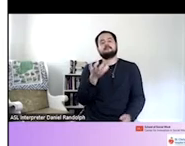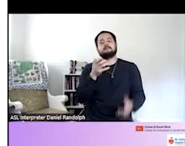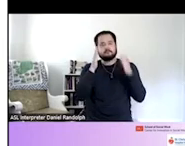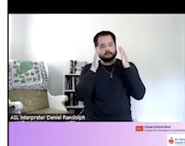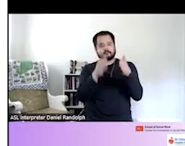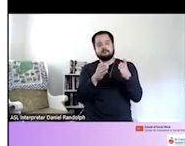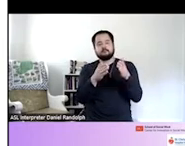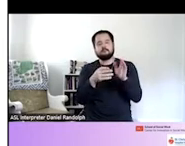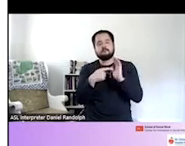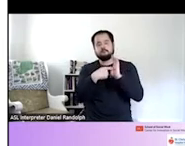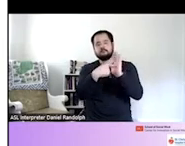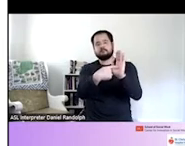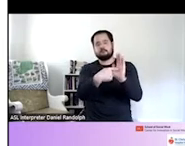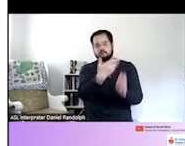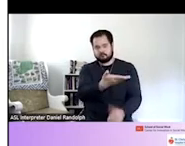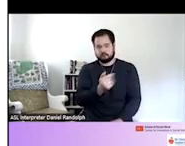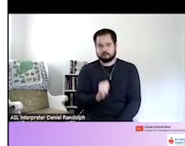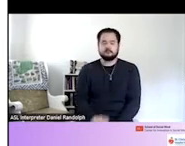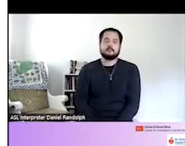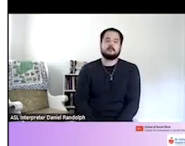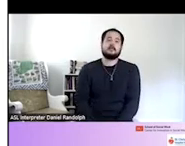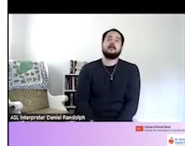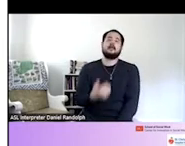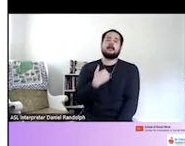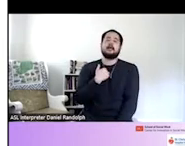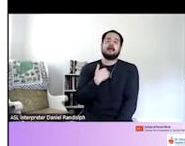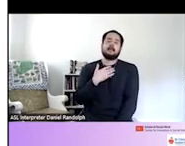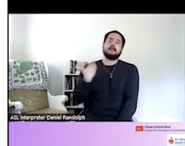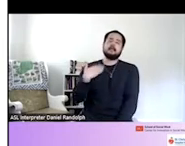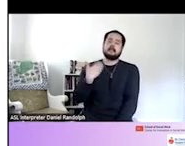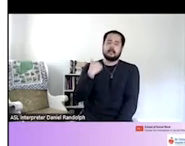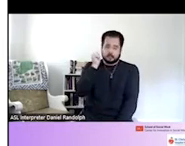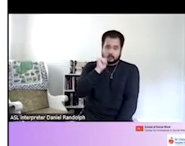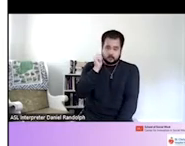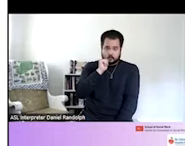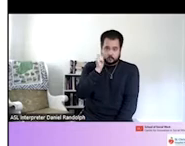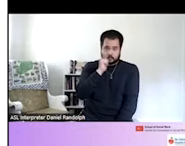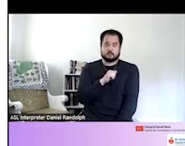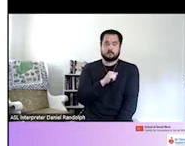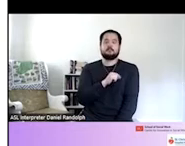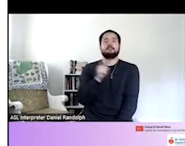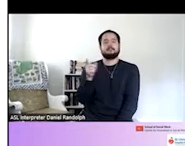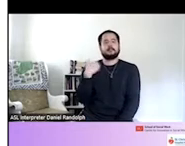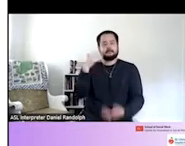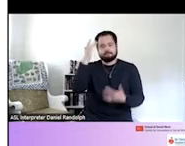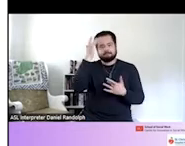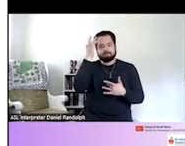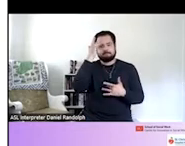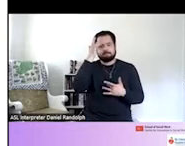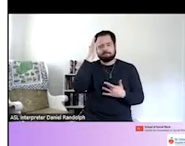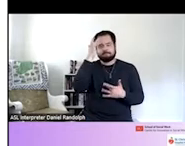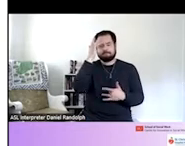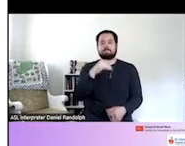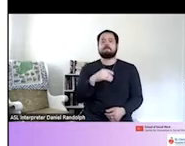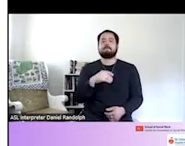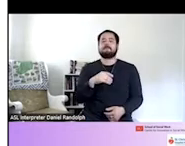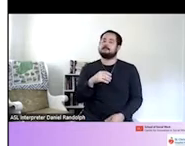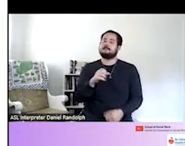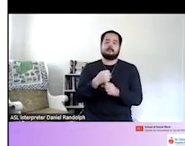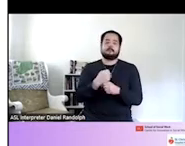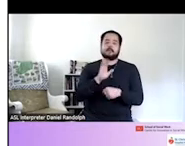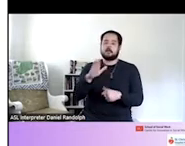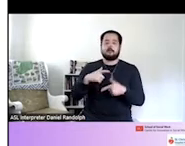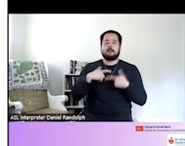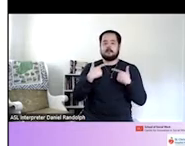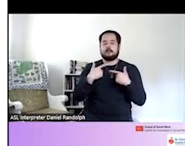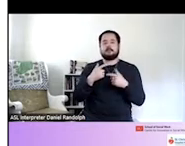had a little girl who had a syndrome, which unfortunately shortened her lifespan to